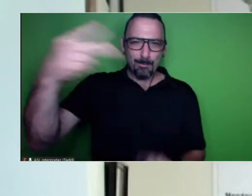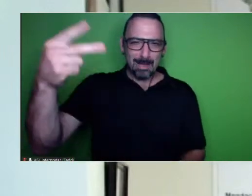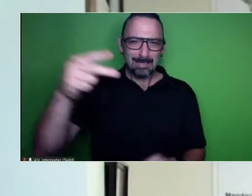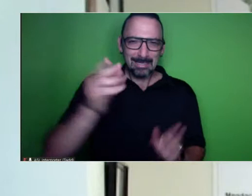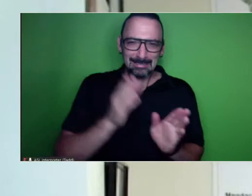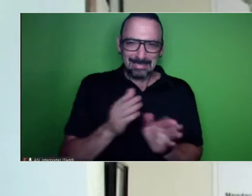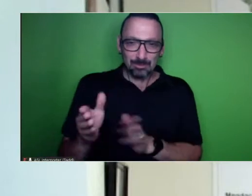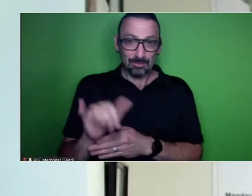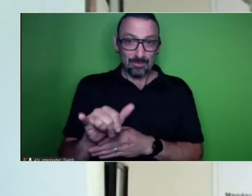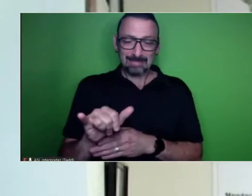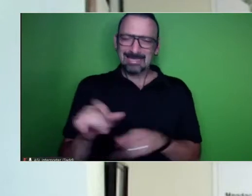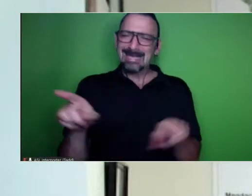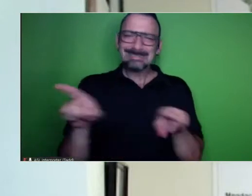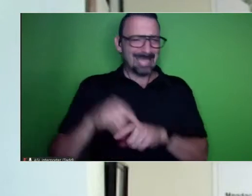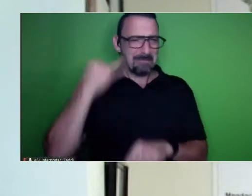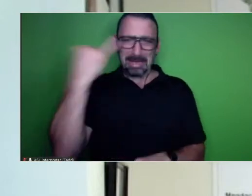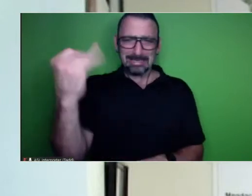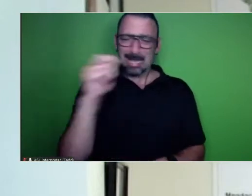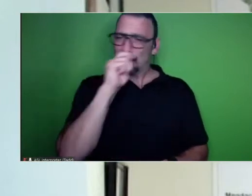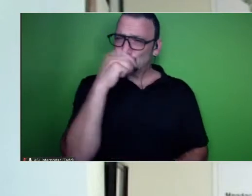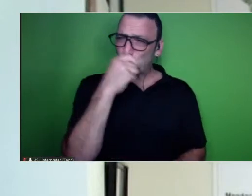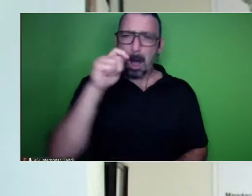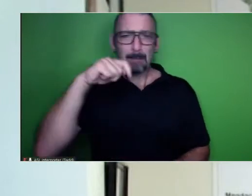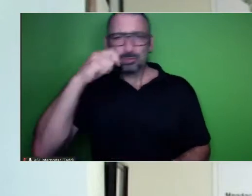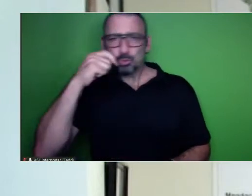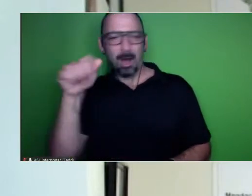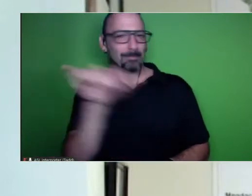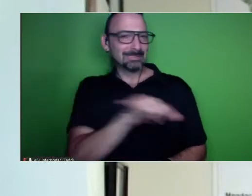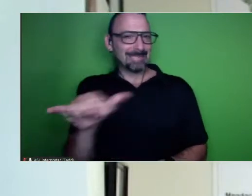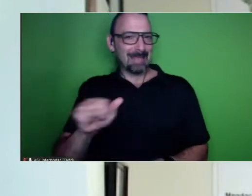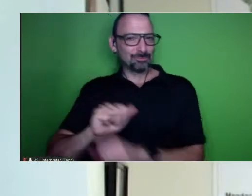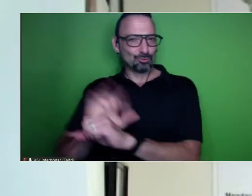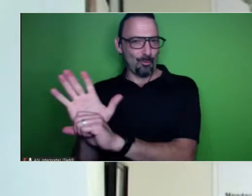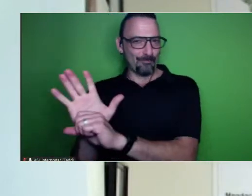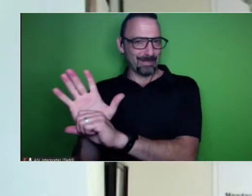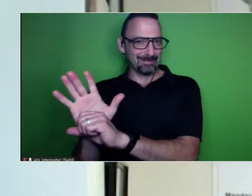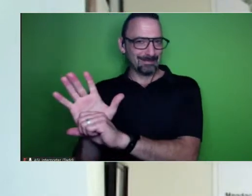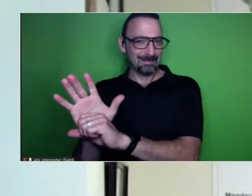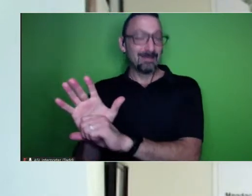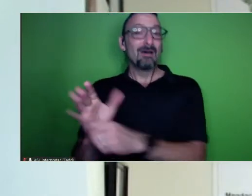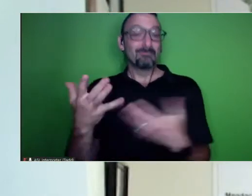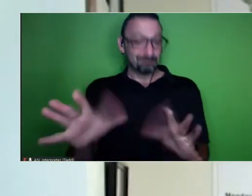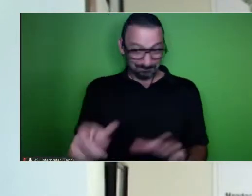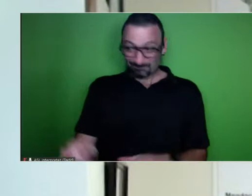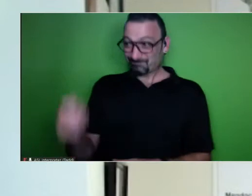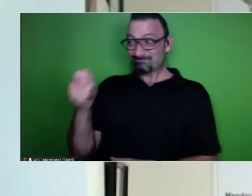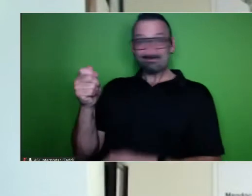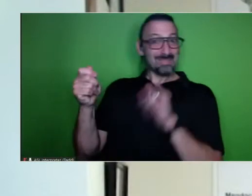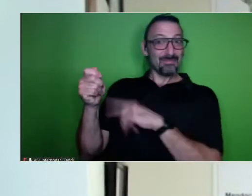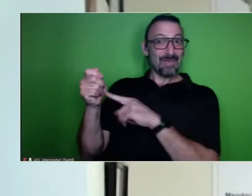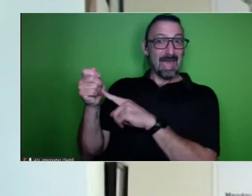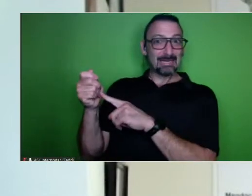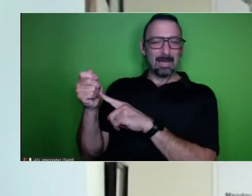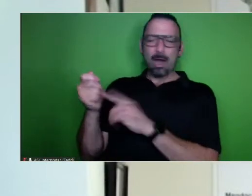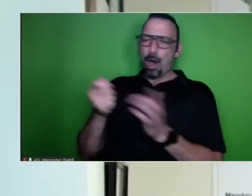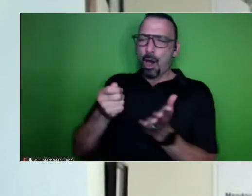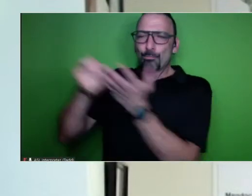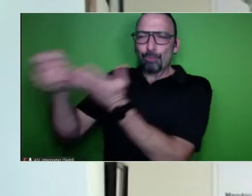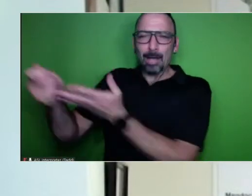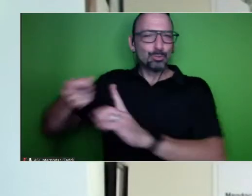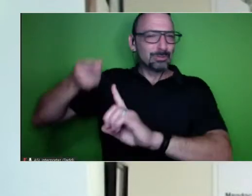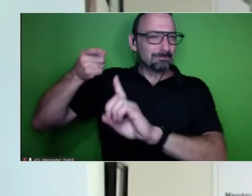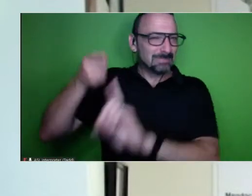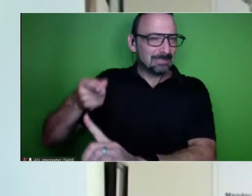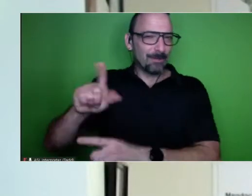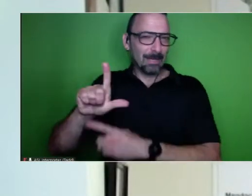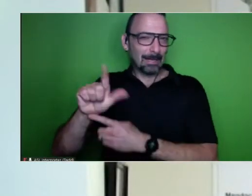a swab, just like anyone would do for COVID. But then some of those are taken to a very specialized lab and procedure where